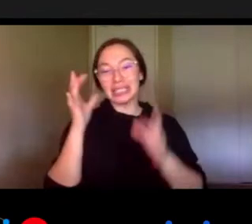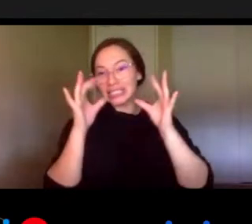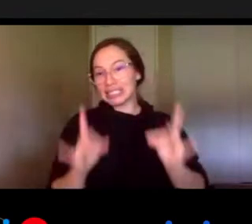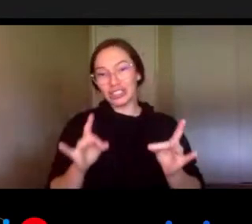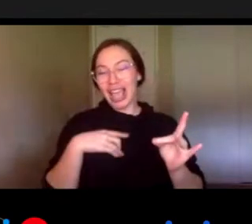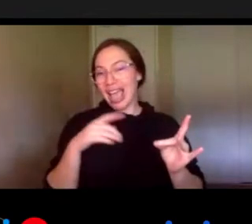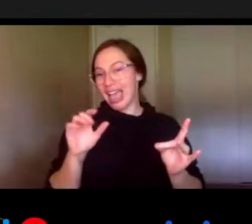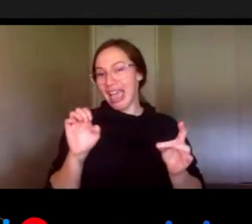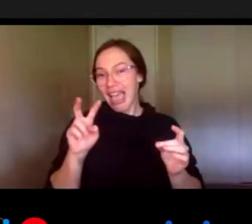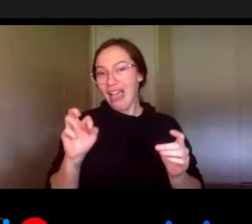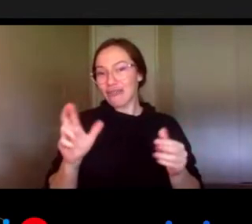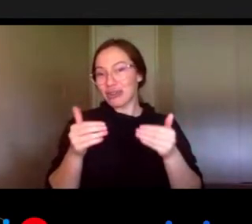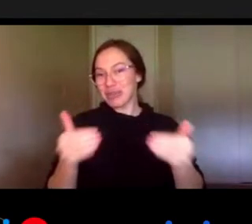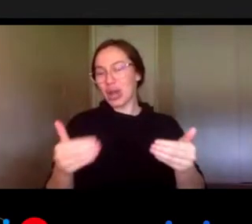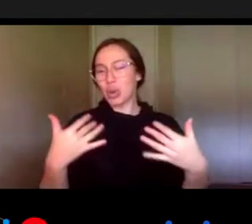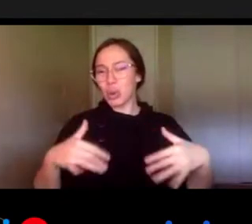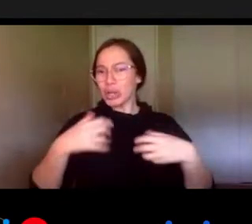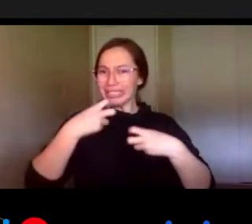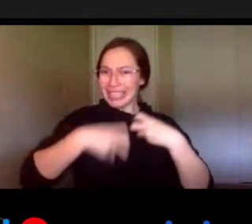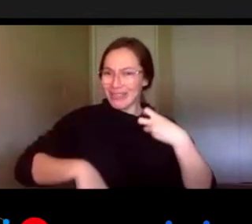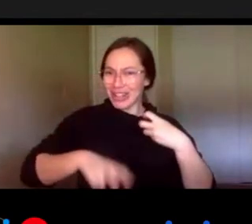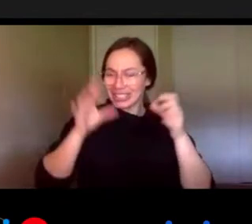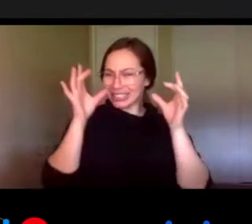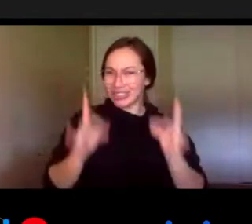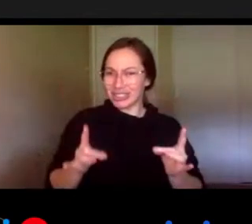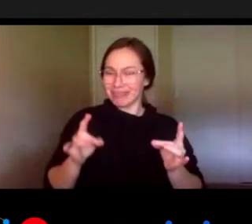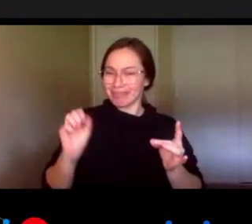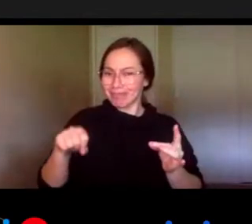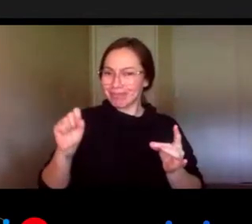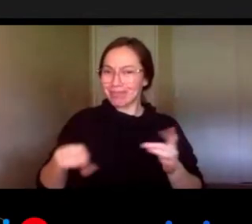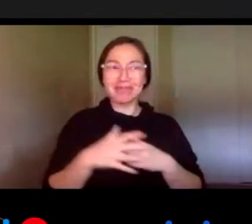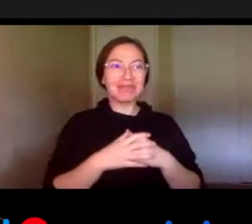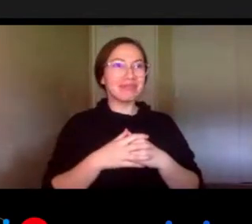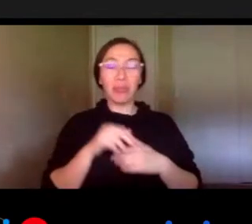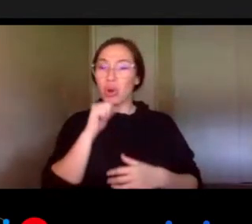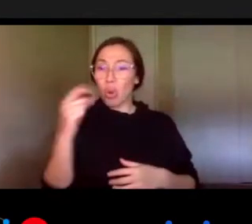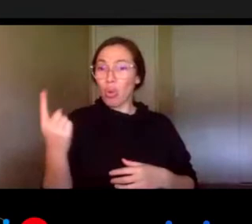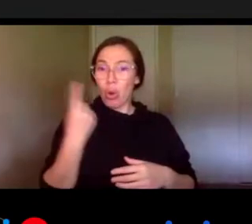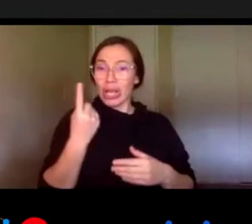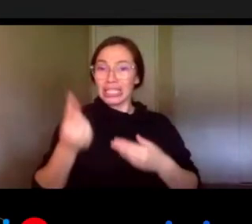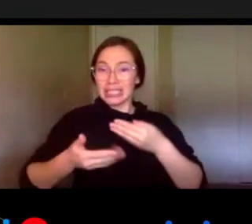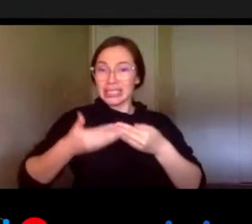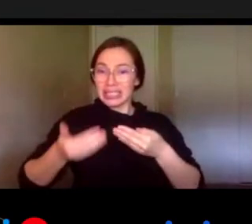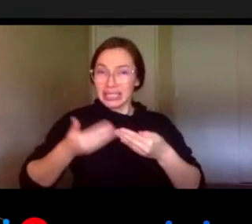made. It's been a difficult decision not always easy,